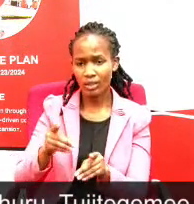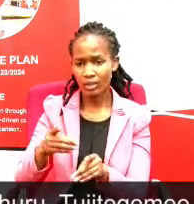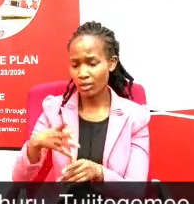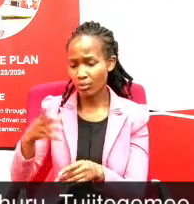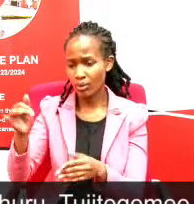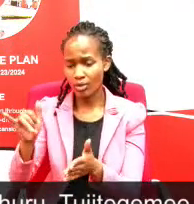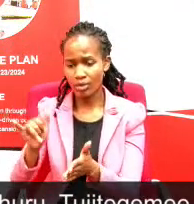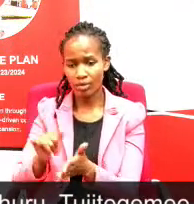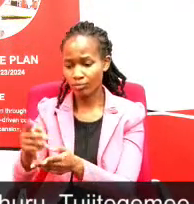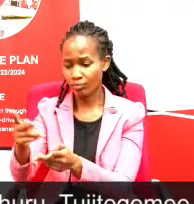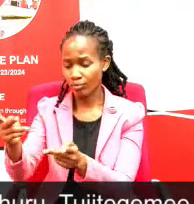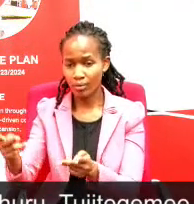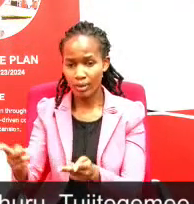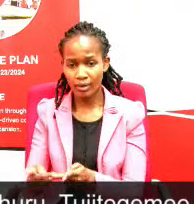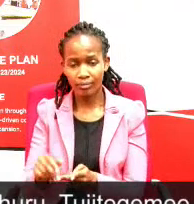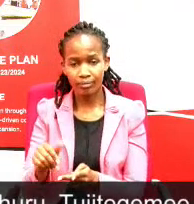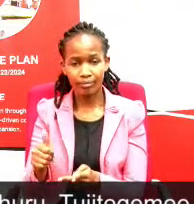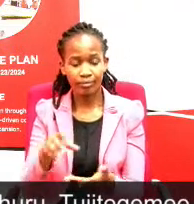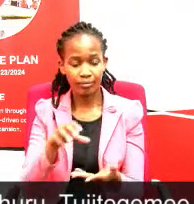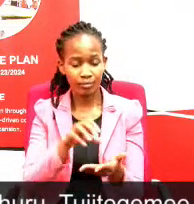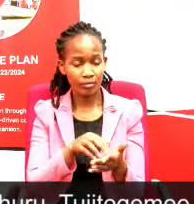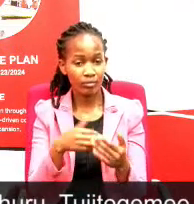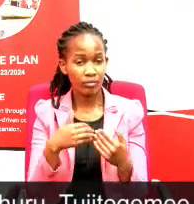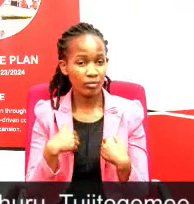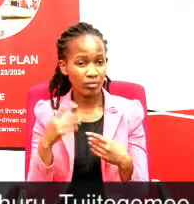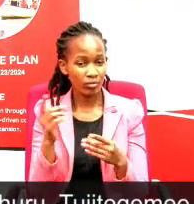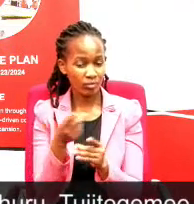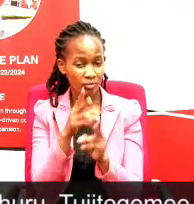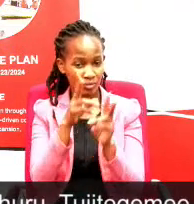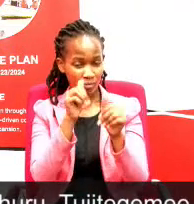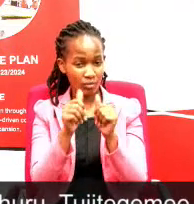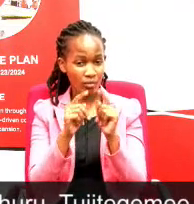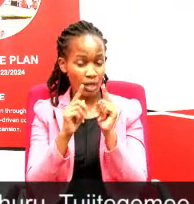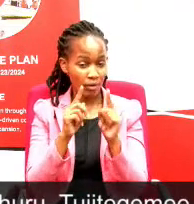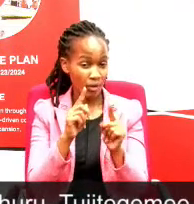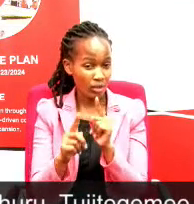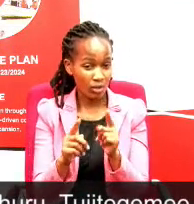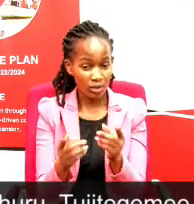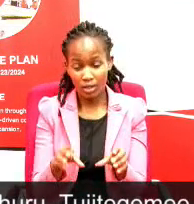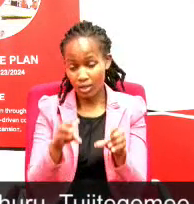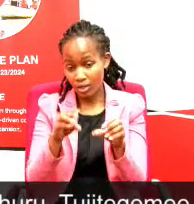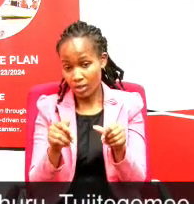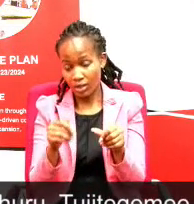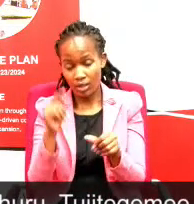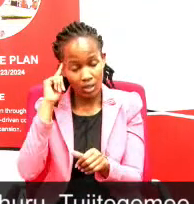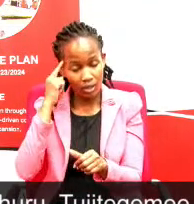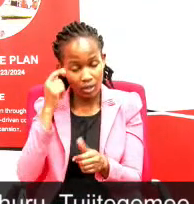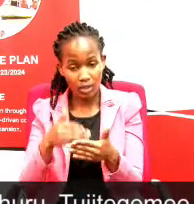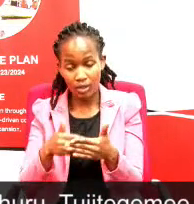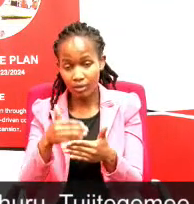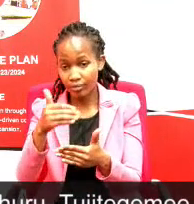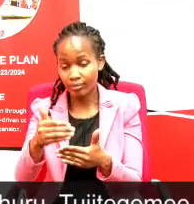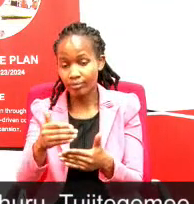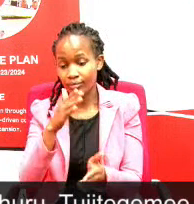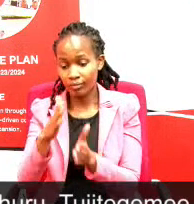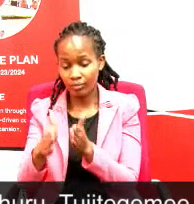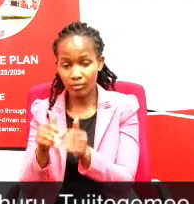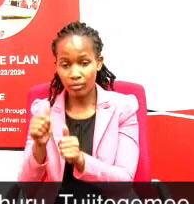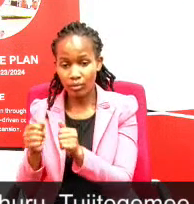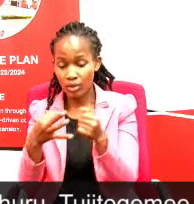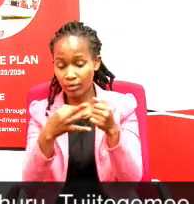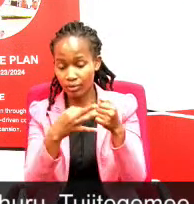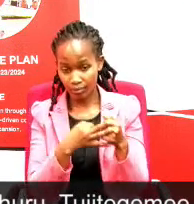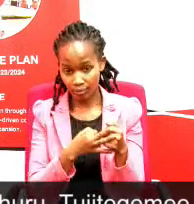Nyamtiro satellite station has a number of issues that, if addressed, I think in the next corporate plan, which is the